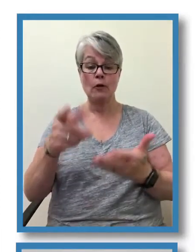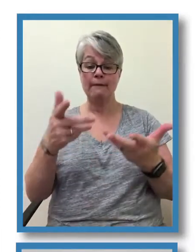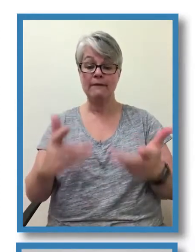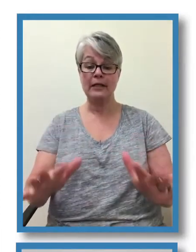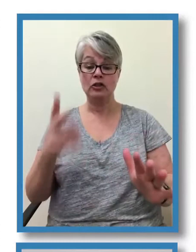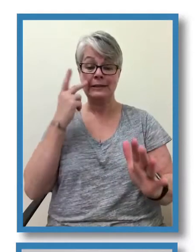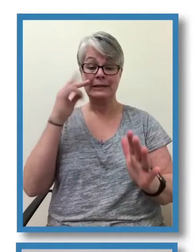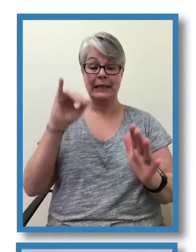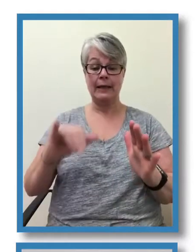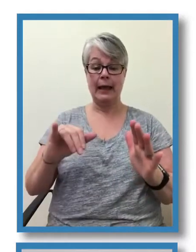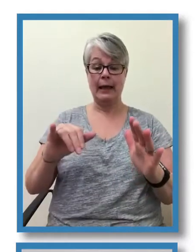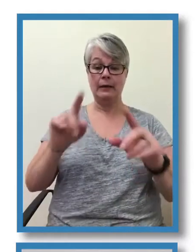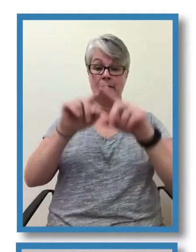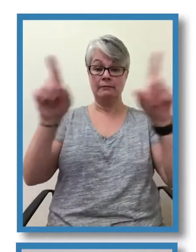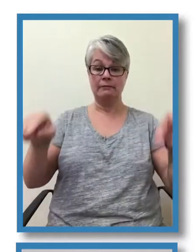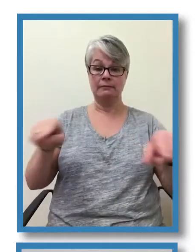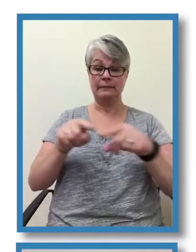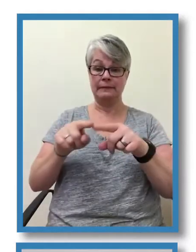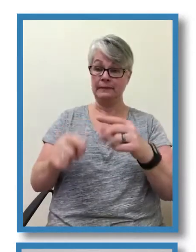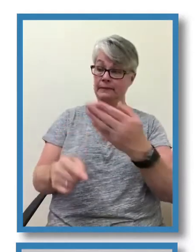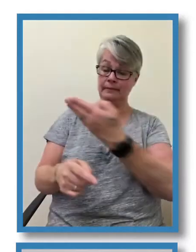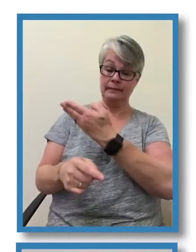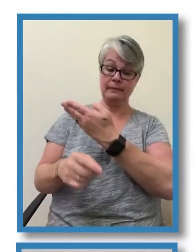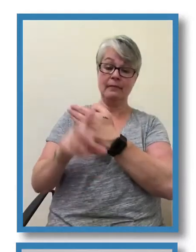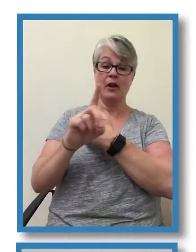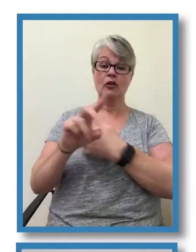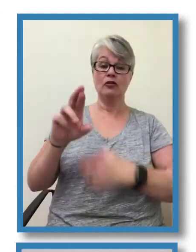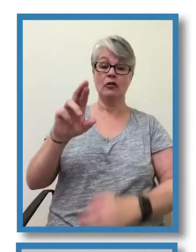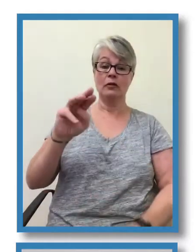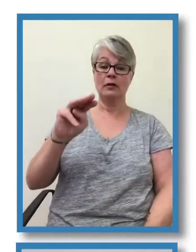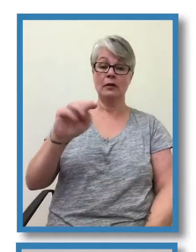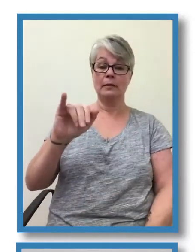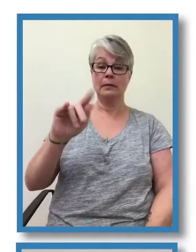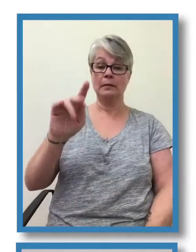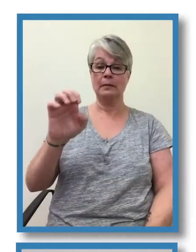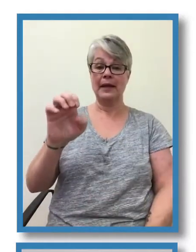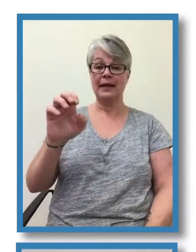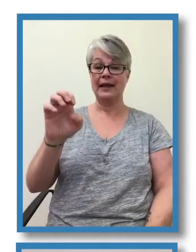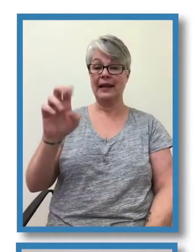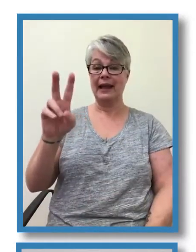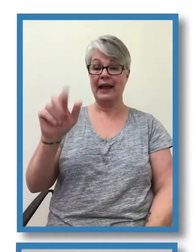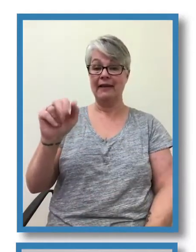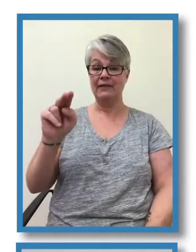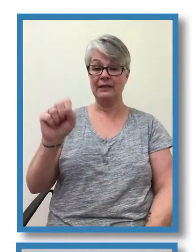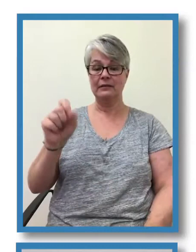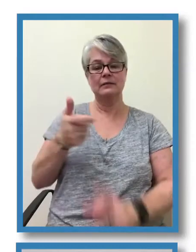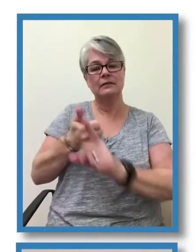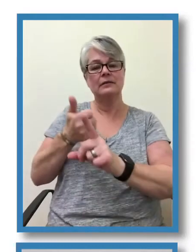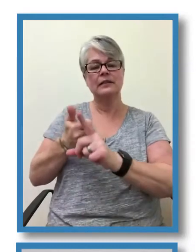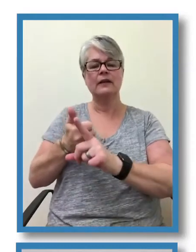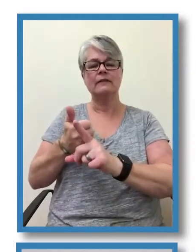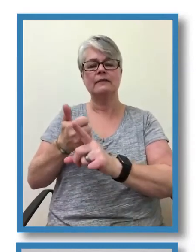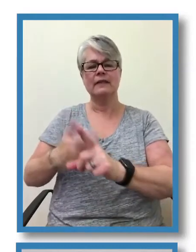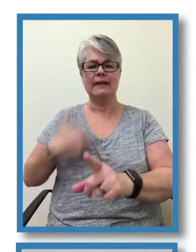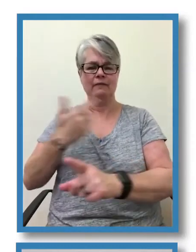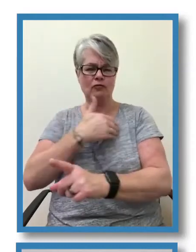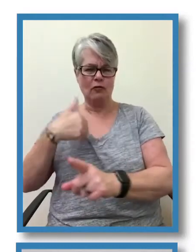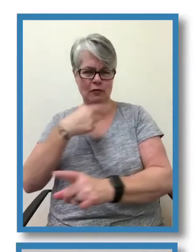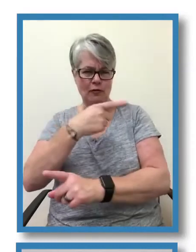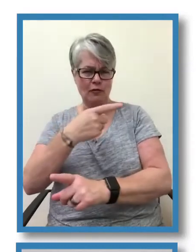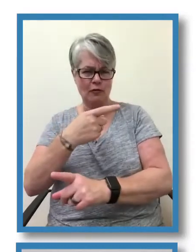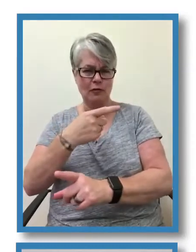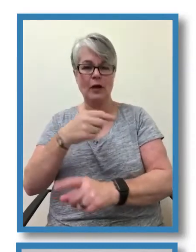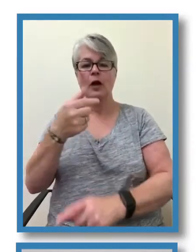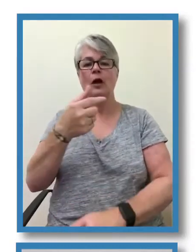you Google 23.5 hours, it's a very compelling video on the benefits